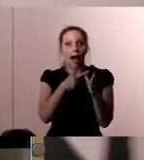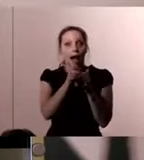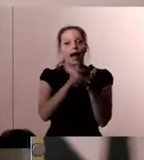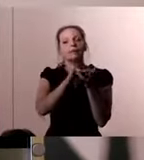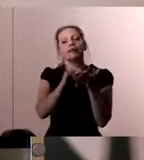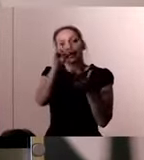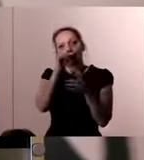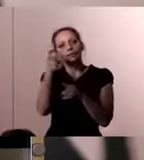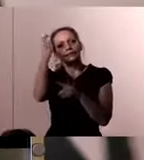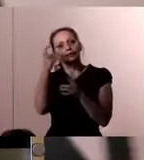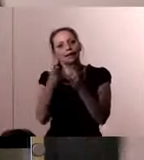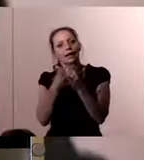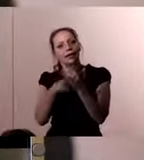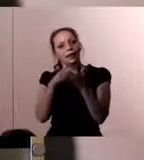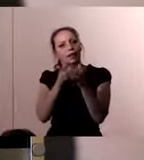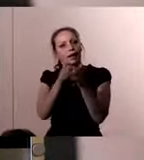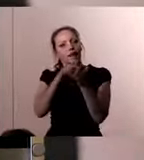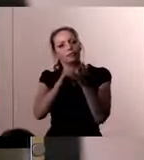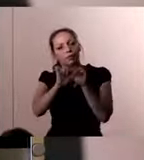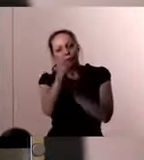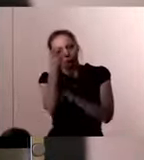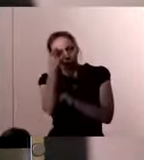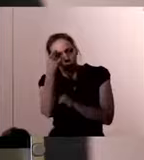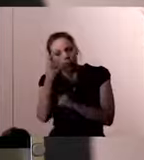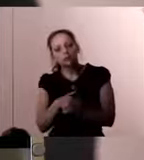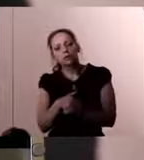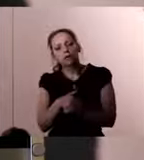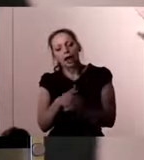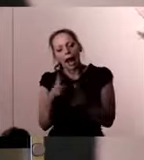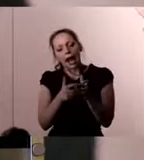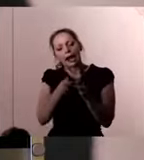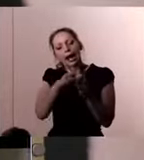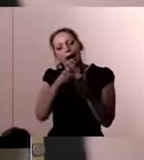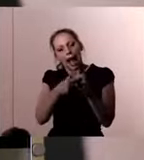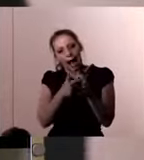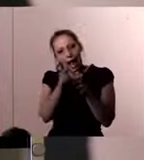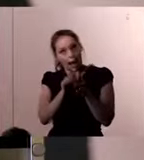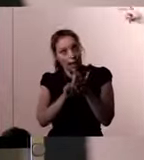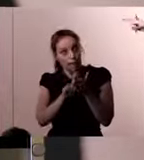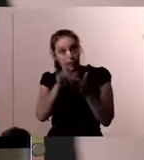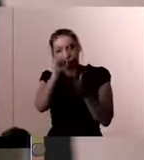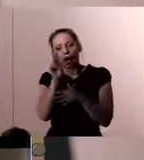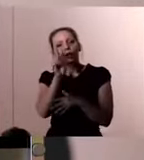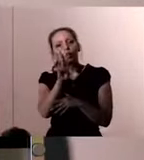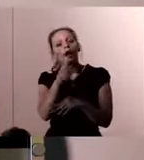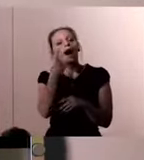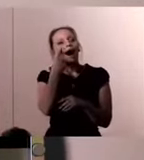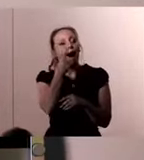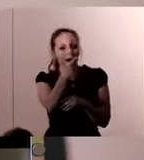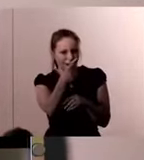ape's thoughts. An ape can look at another ape looking at something, and they can think about what that ape is